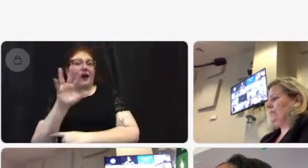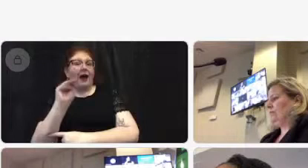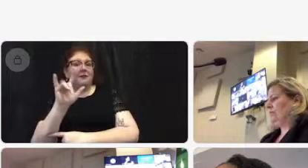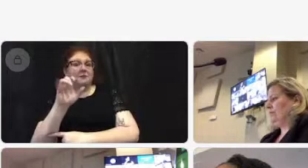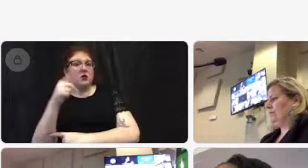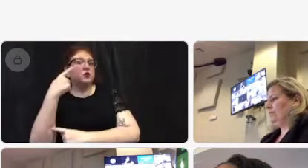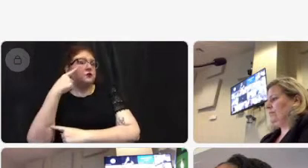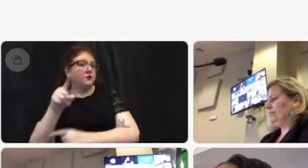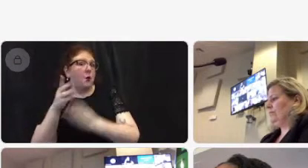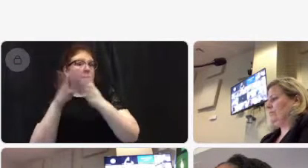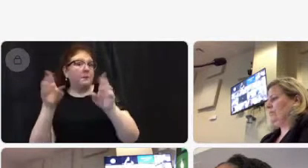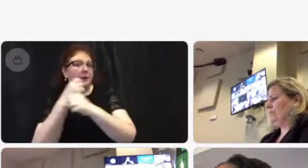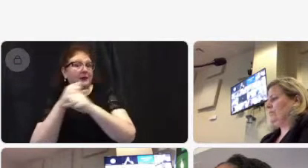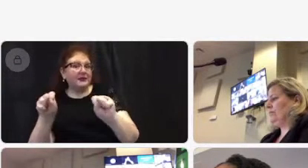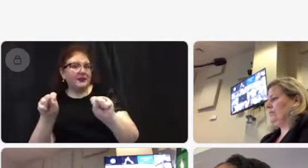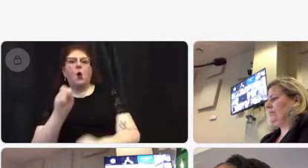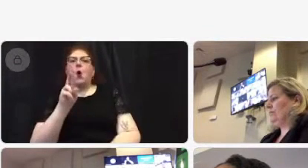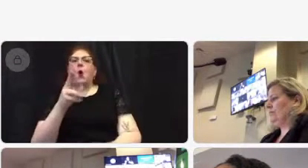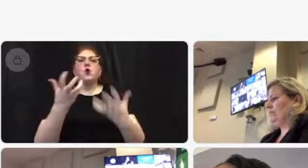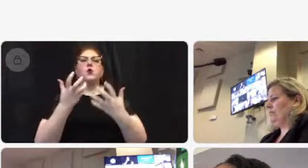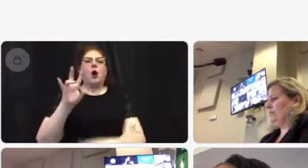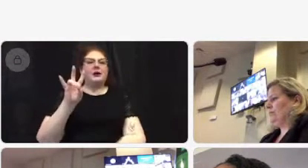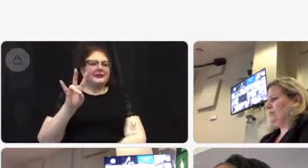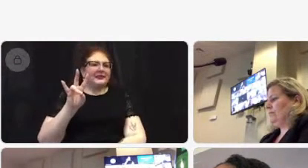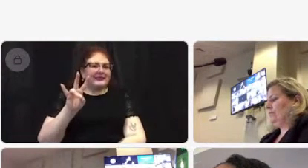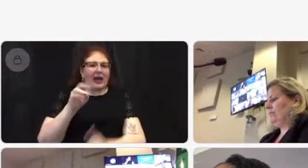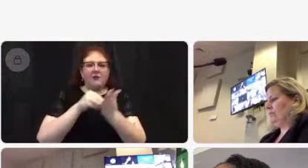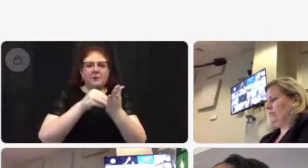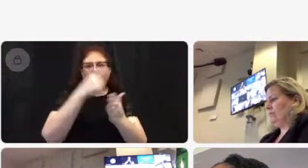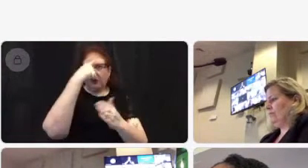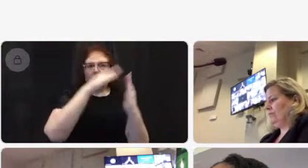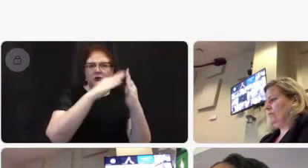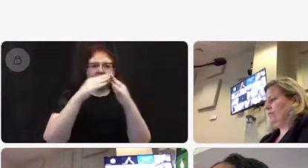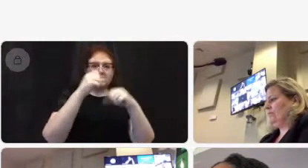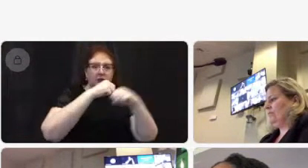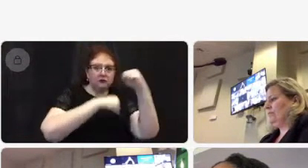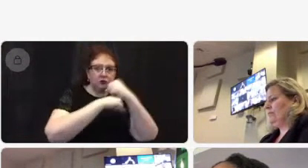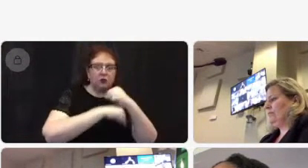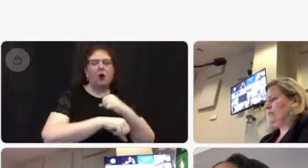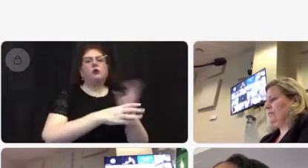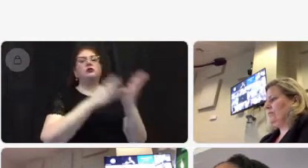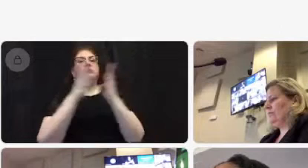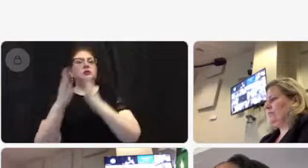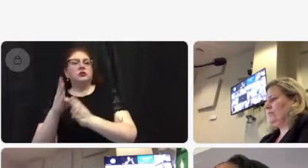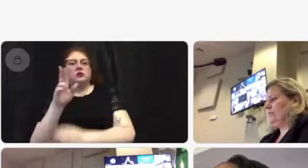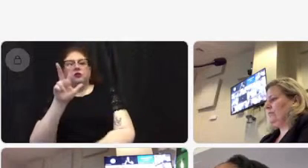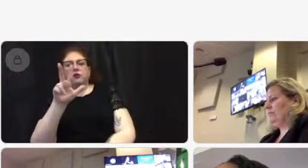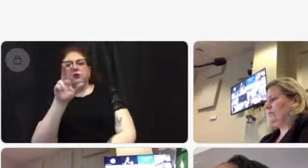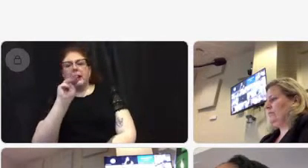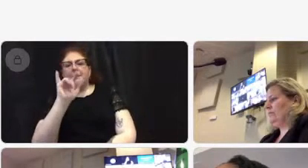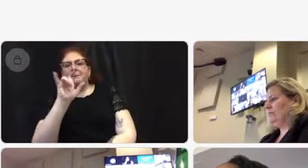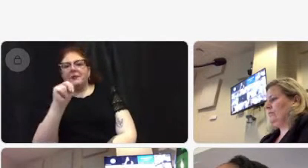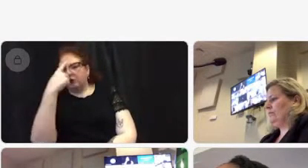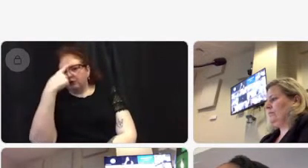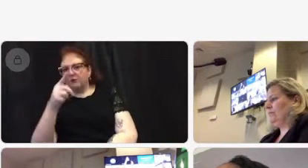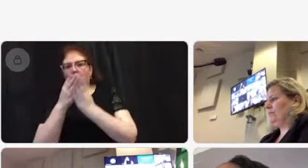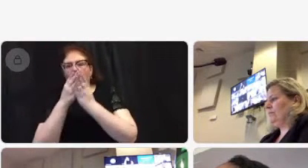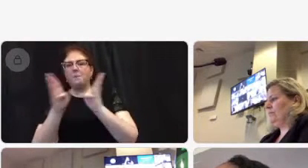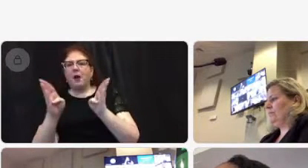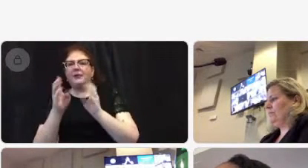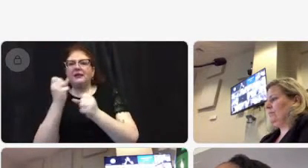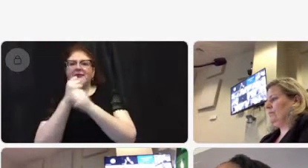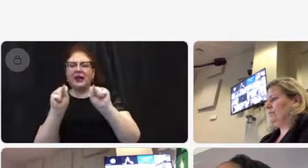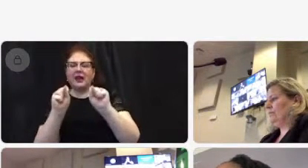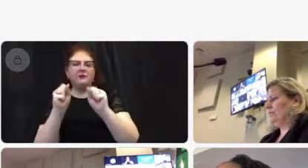want 7 million to go to infrastructure and 3 million to public safety? That's really the question.